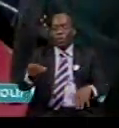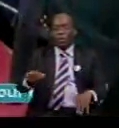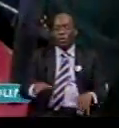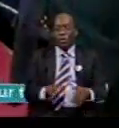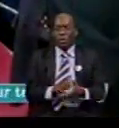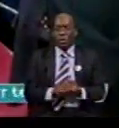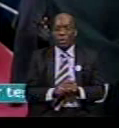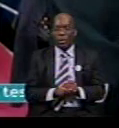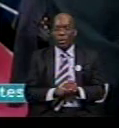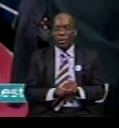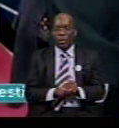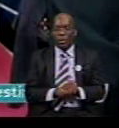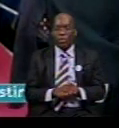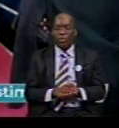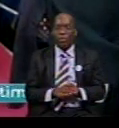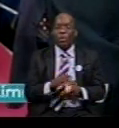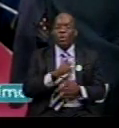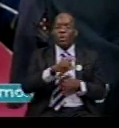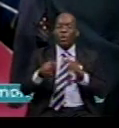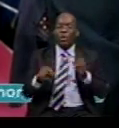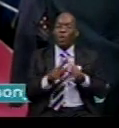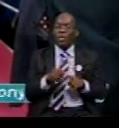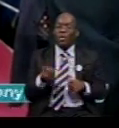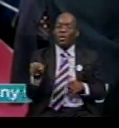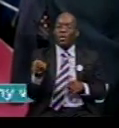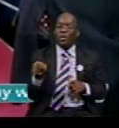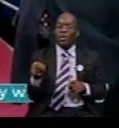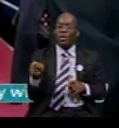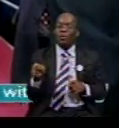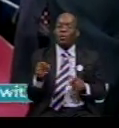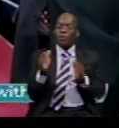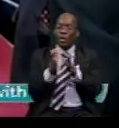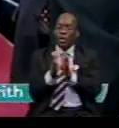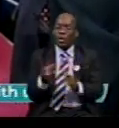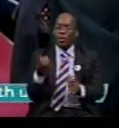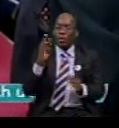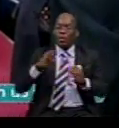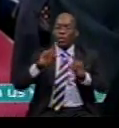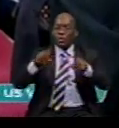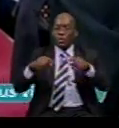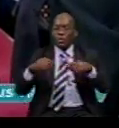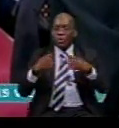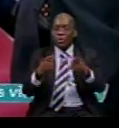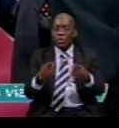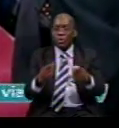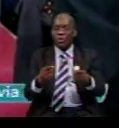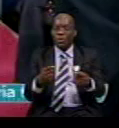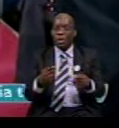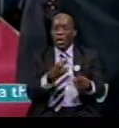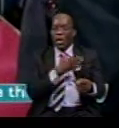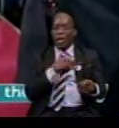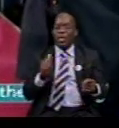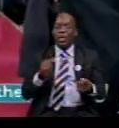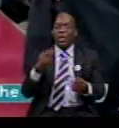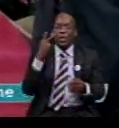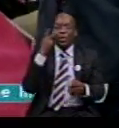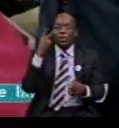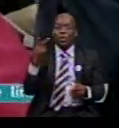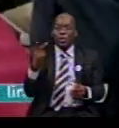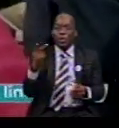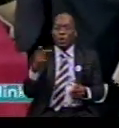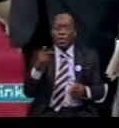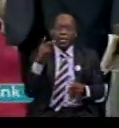Engba ti won pray, ti won pray, ti won ka gbo wole bi ti nkan ba tin se wa ti mo gbo wole itan. Mo ri wi pe mo dupe lale.